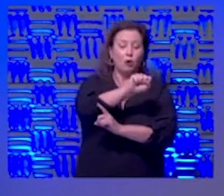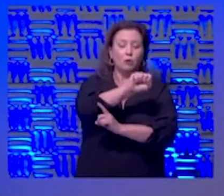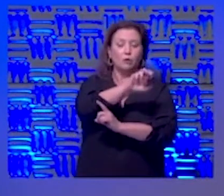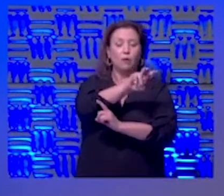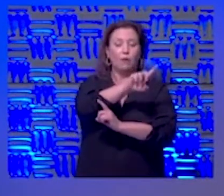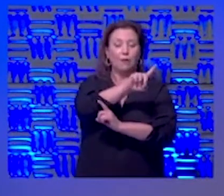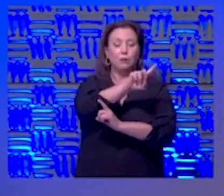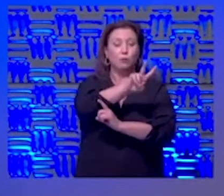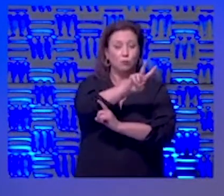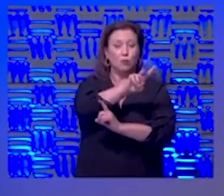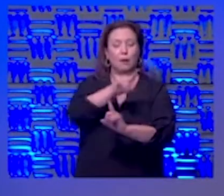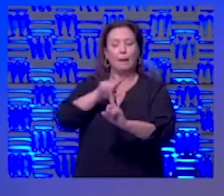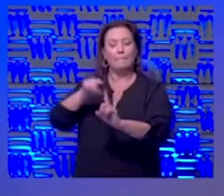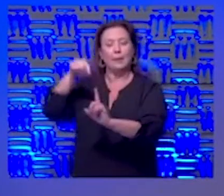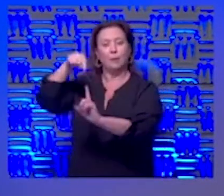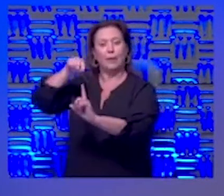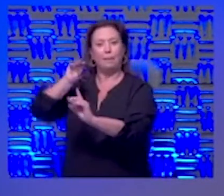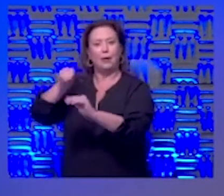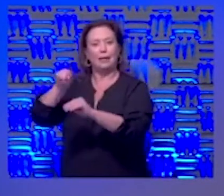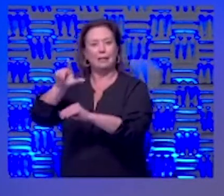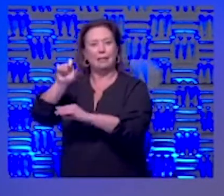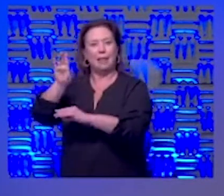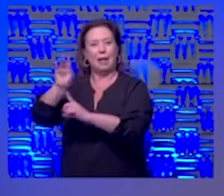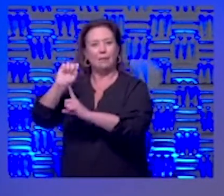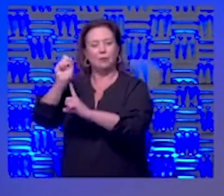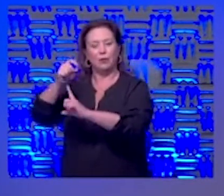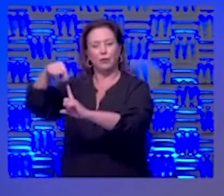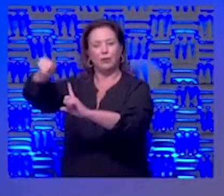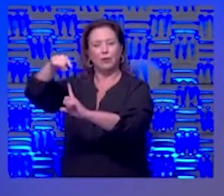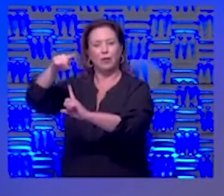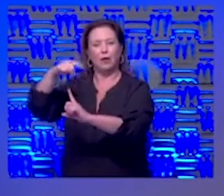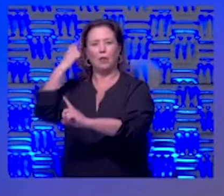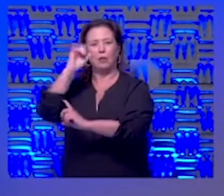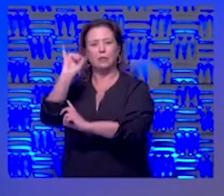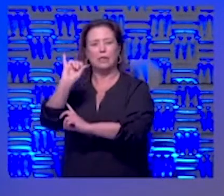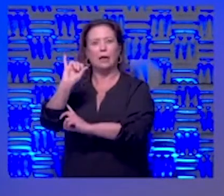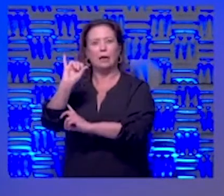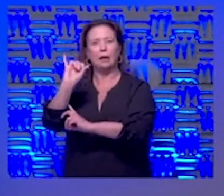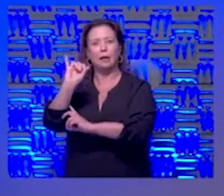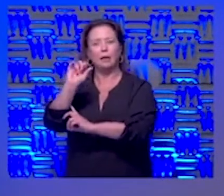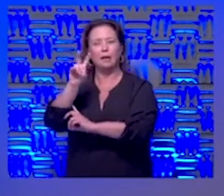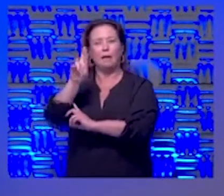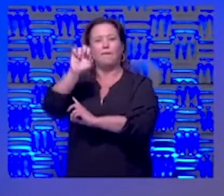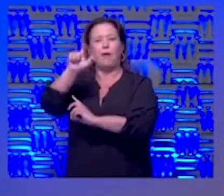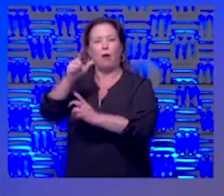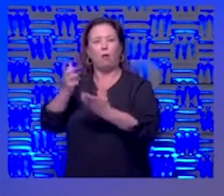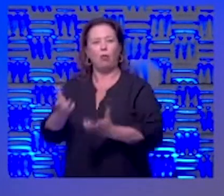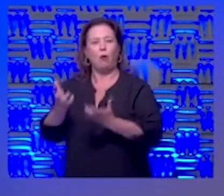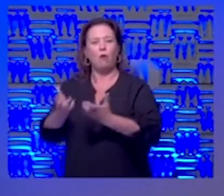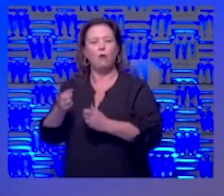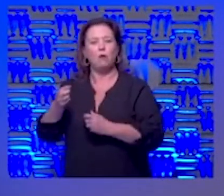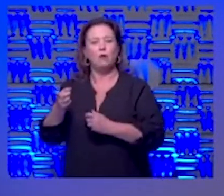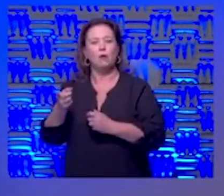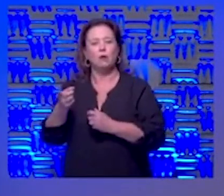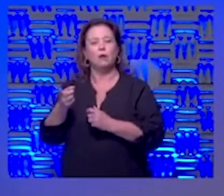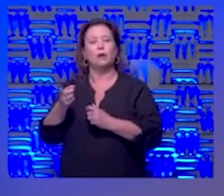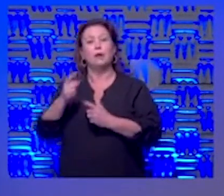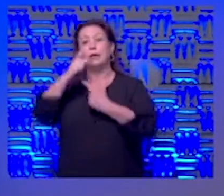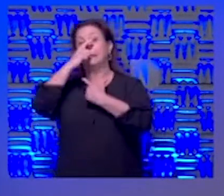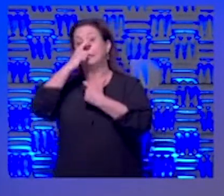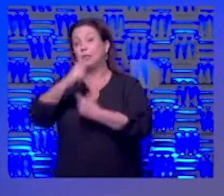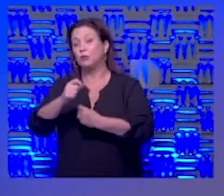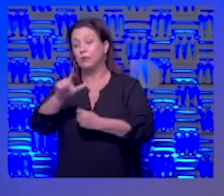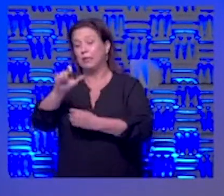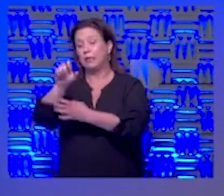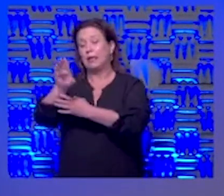SARS-CoV-2, but when they put it into a lab setting, it looks like maybe it has more viral load. They're very interesting findings